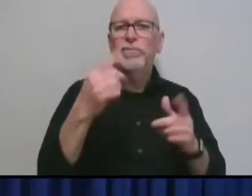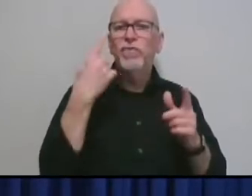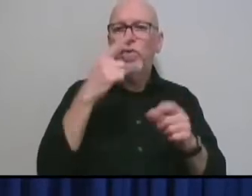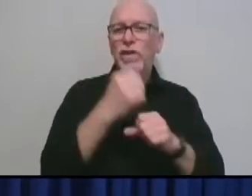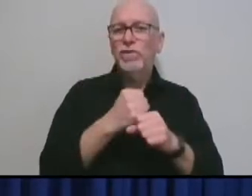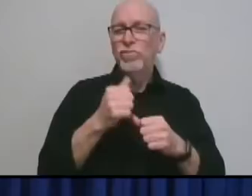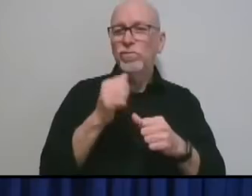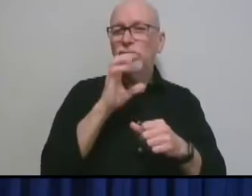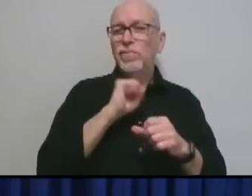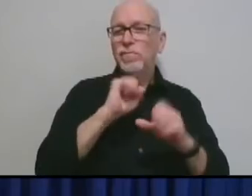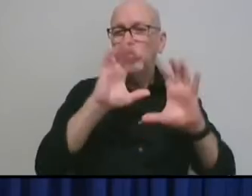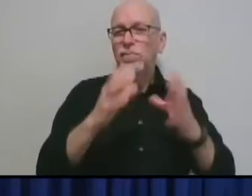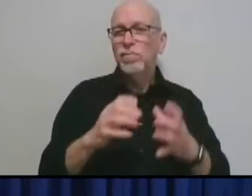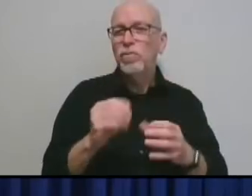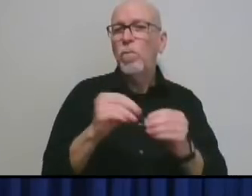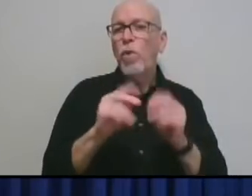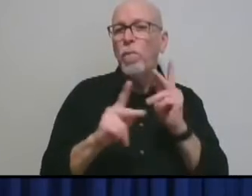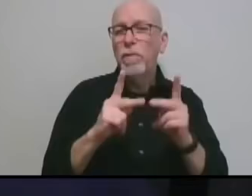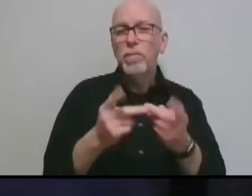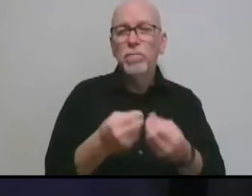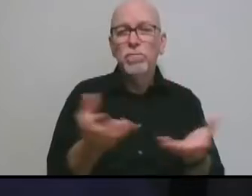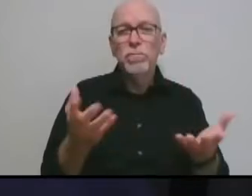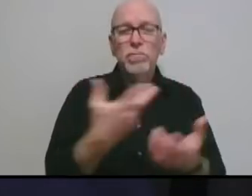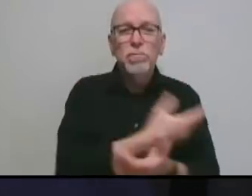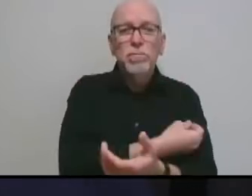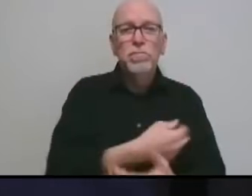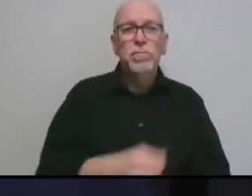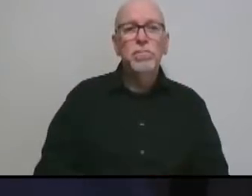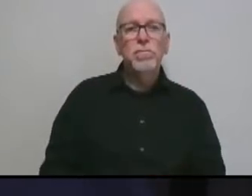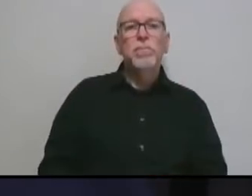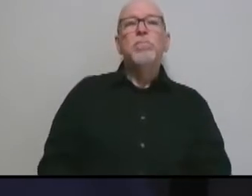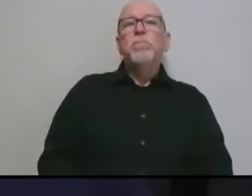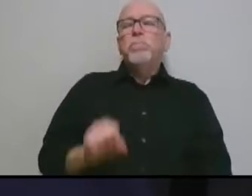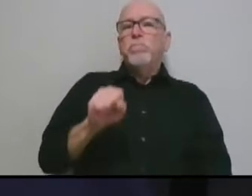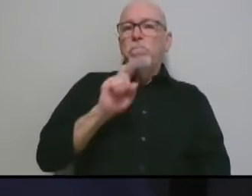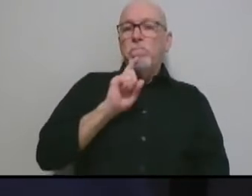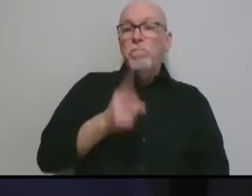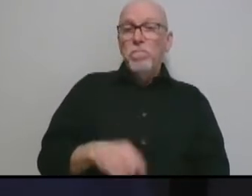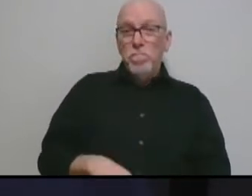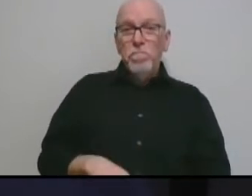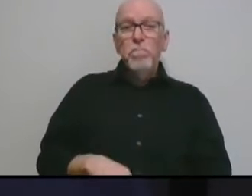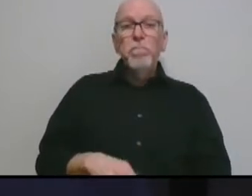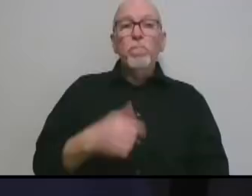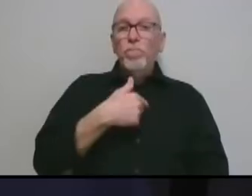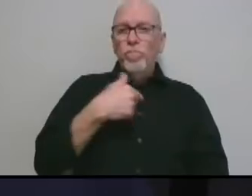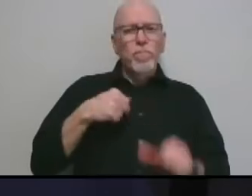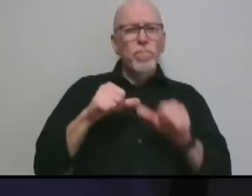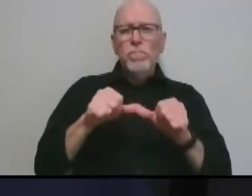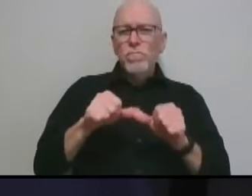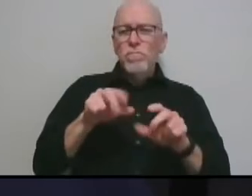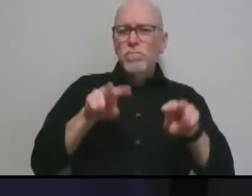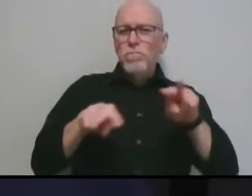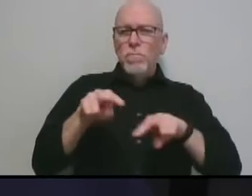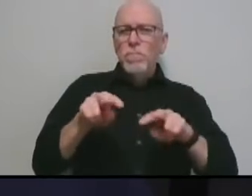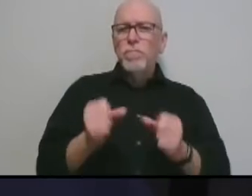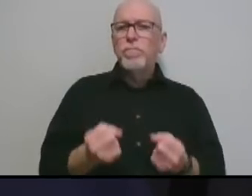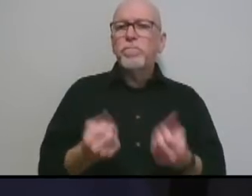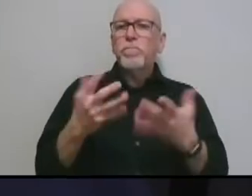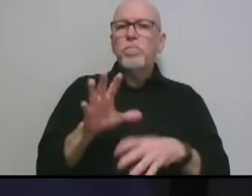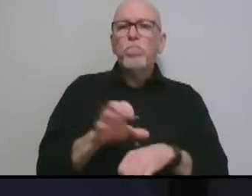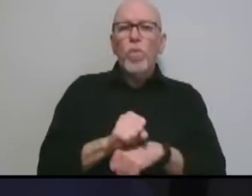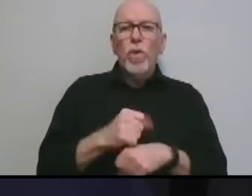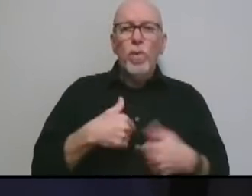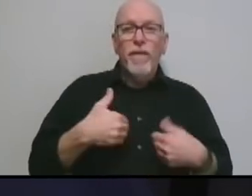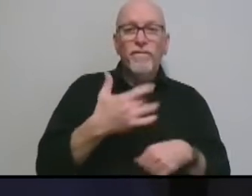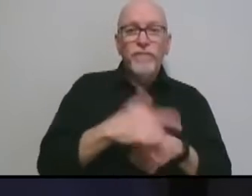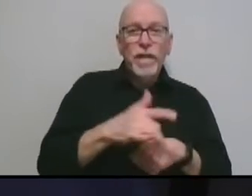people, or giving more people access? Sure. So we are constantly monitoring how many appointments we have available,